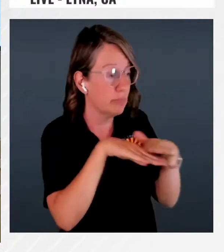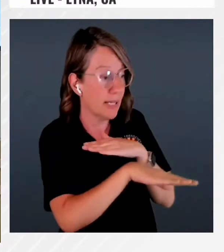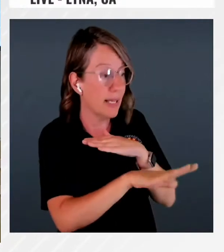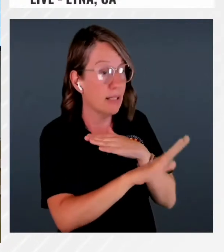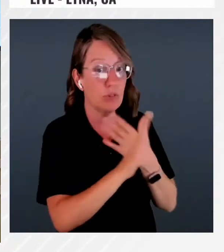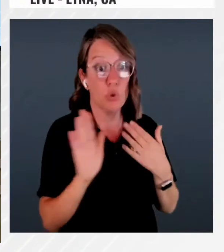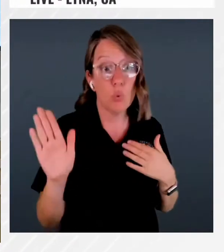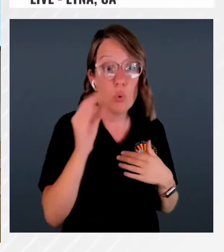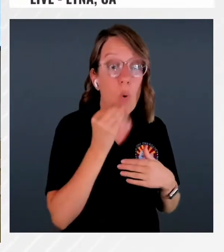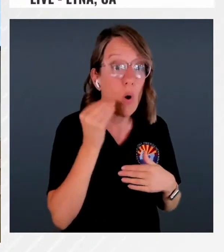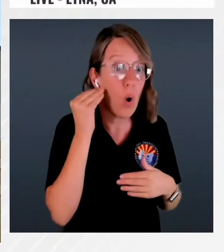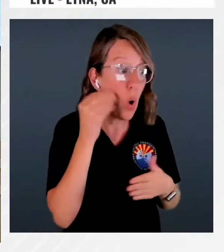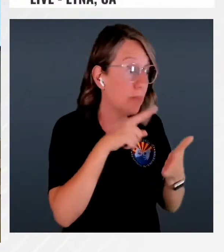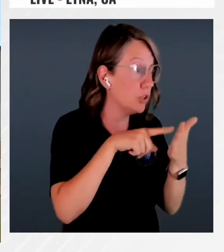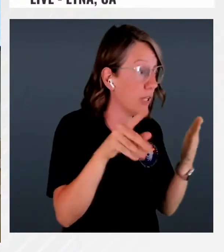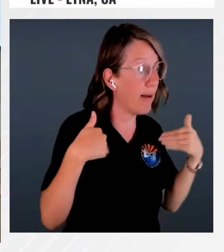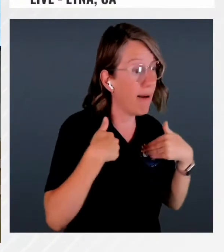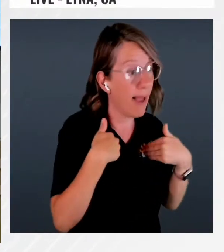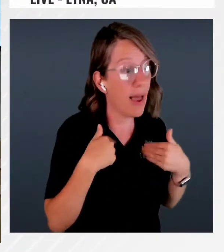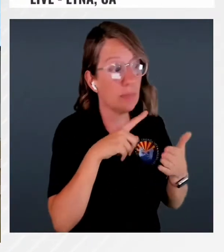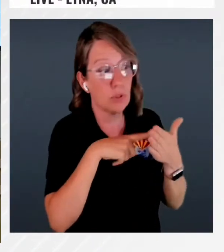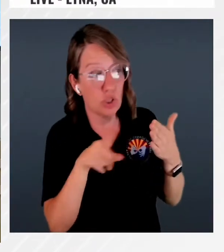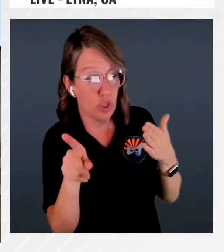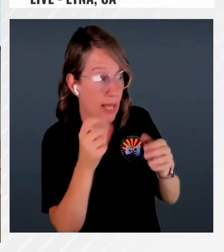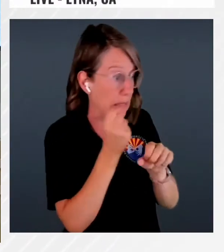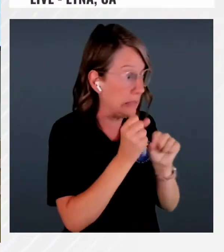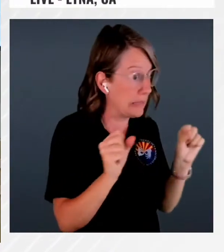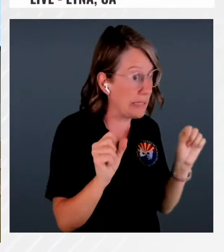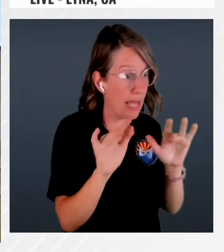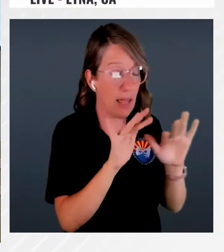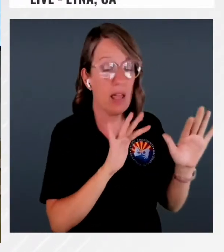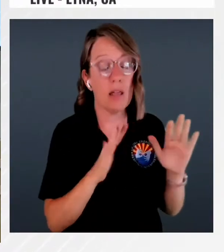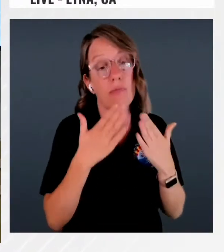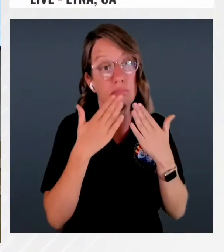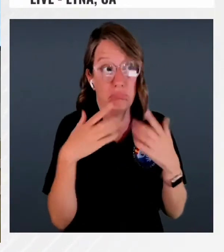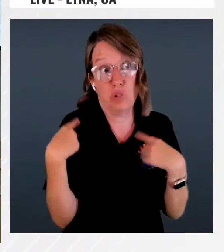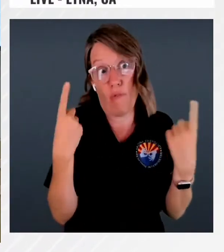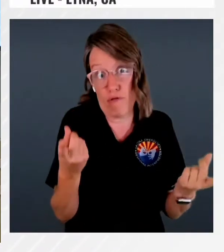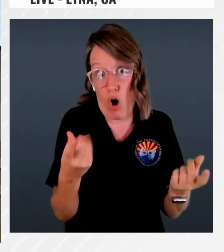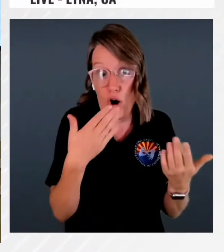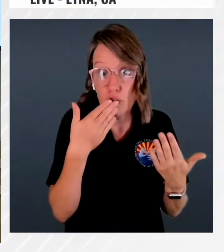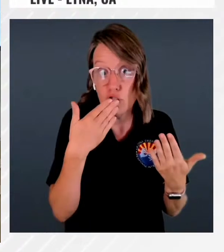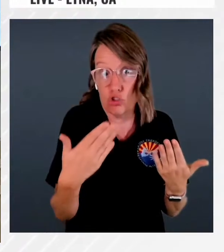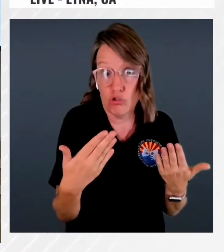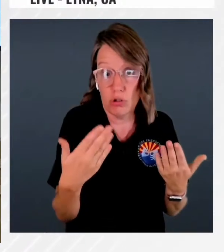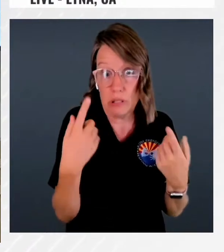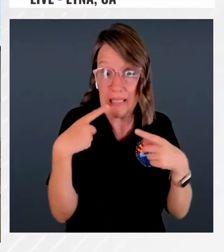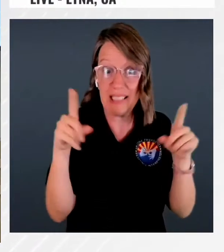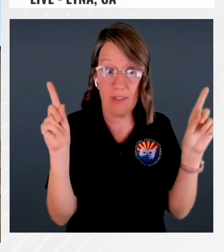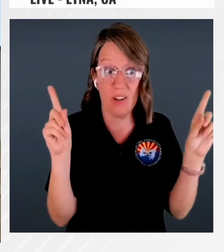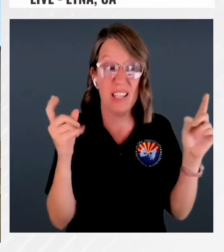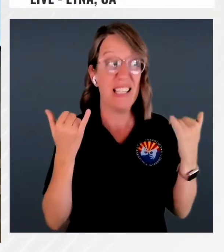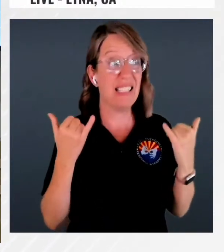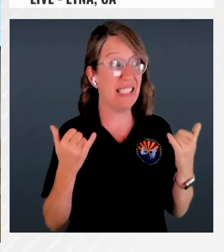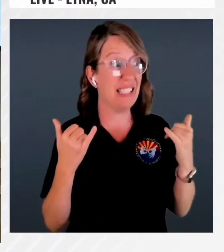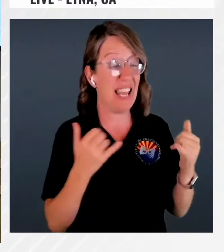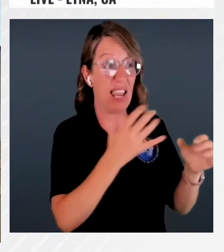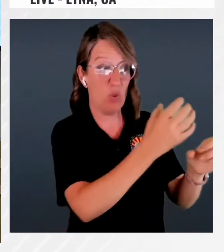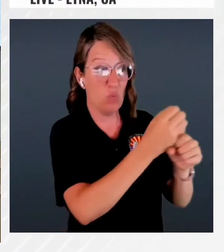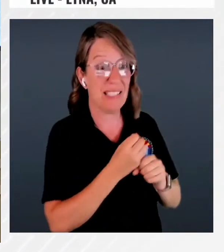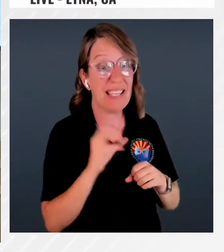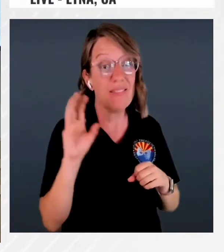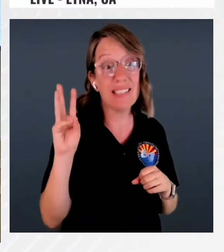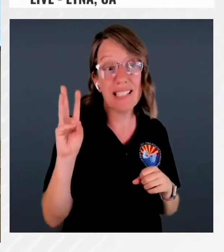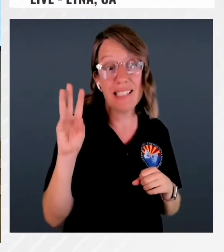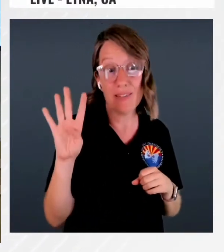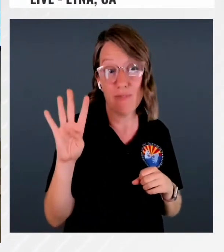appreciate everyone's support with that. Today we field 64 phone calls, and we were able to get people back into their